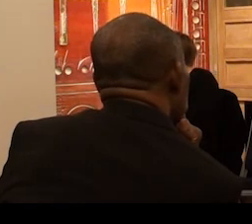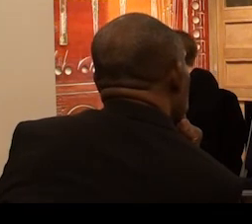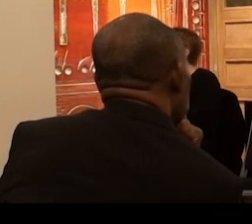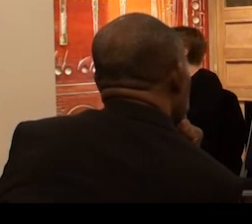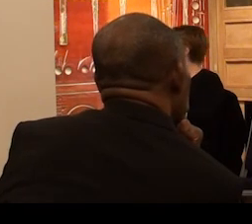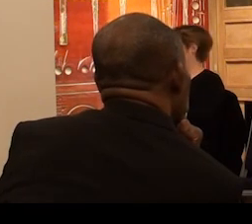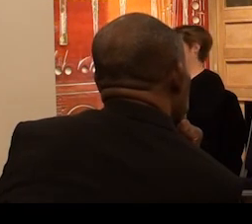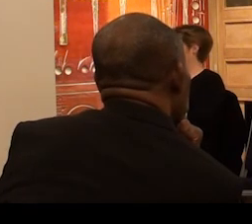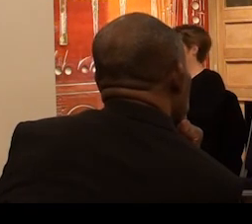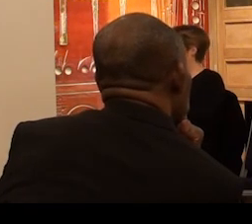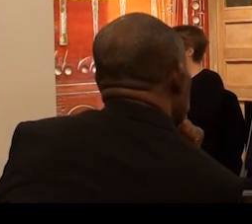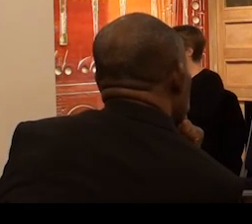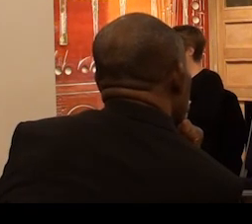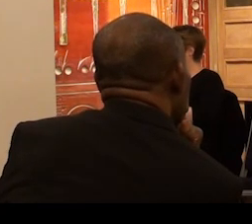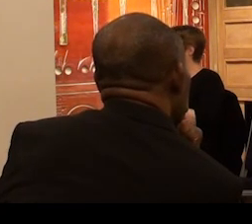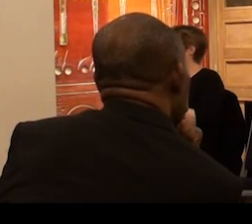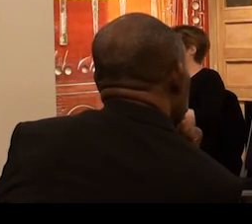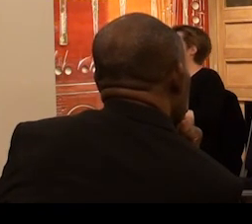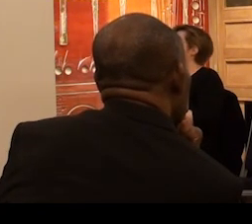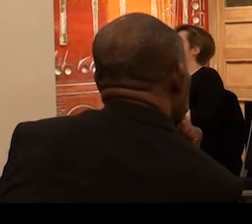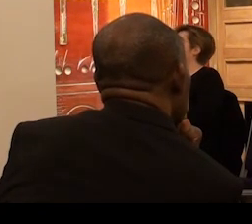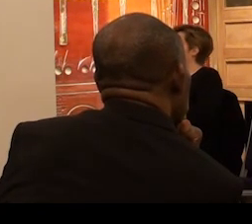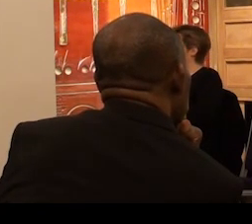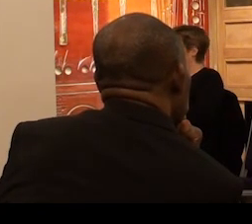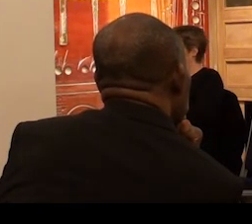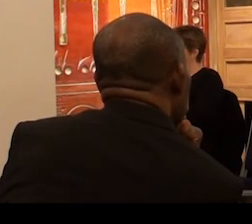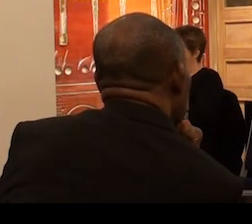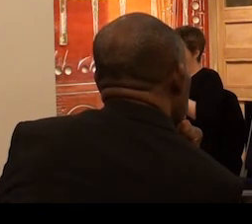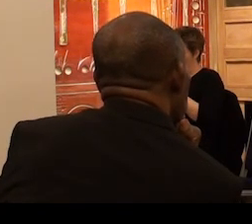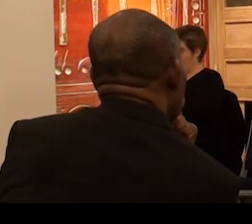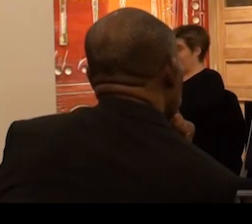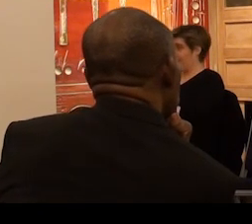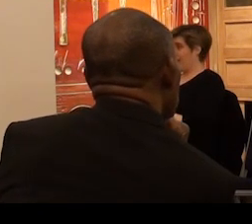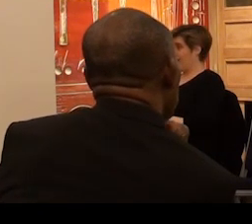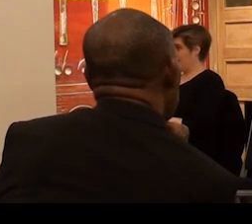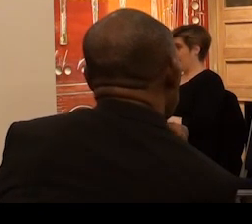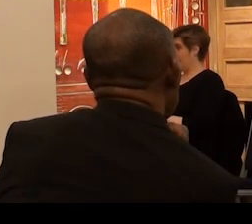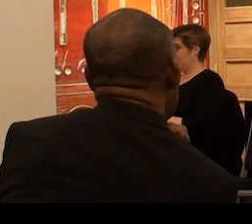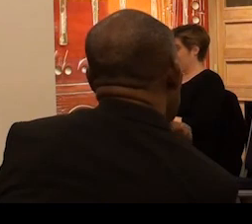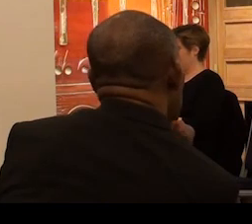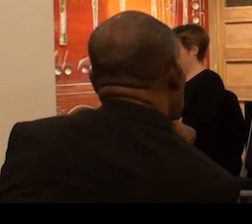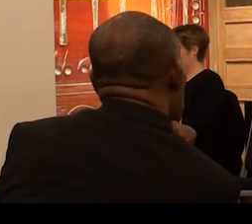We have 2 tortoises in school, and some of our very complex young people